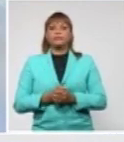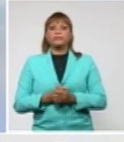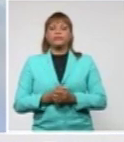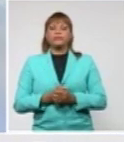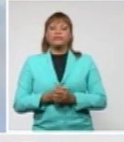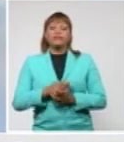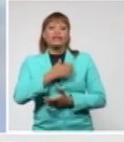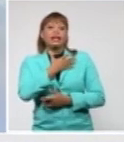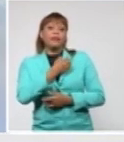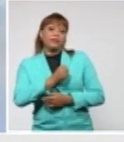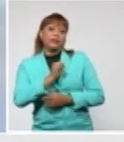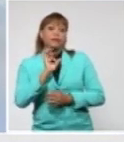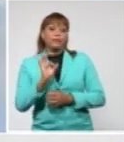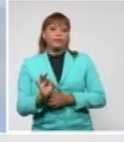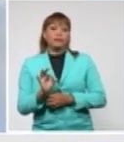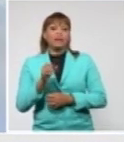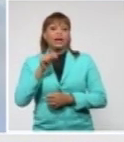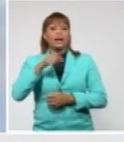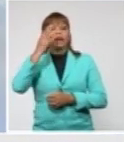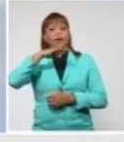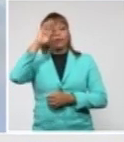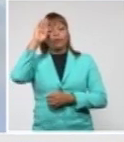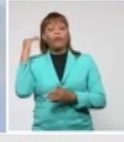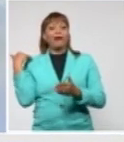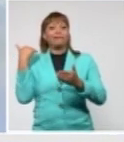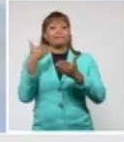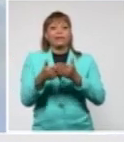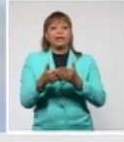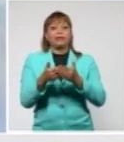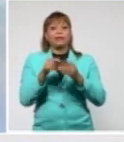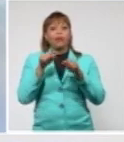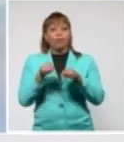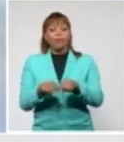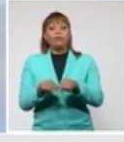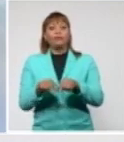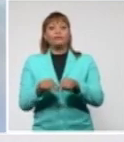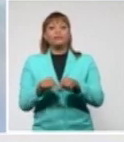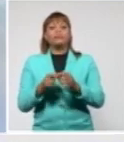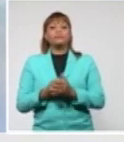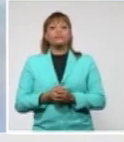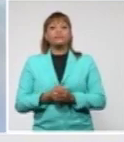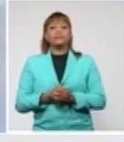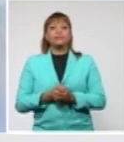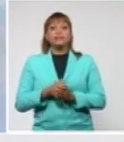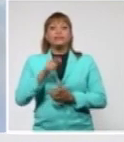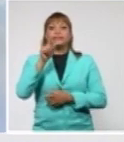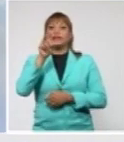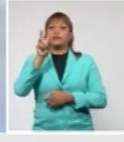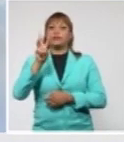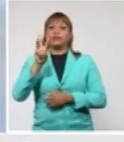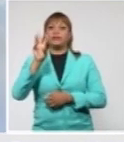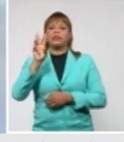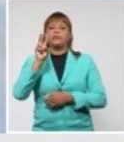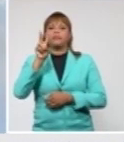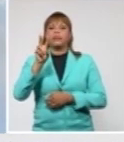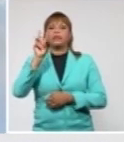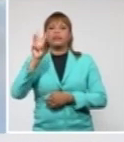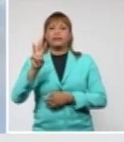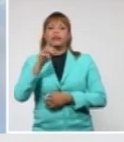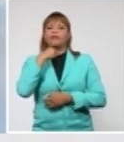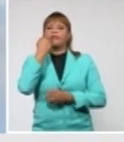Yesterday, no one died as a result of the virus, meaning that the COVID-19 death toll on the island remains